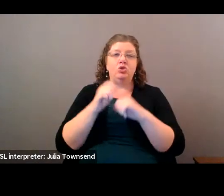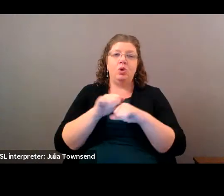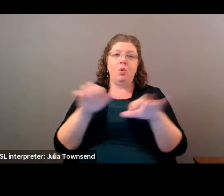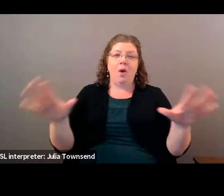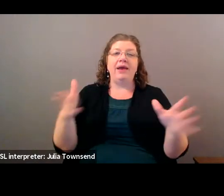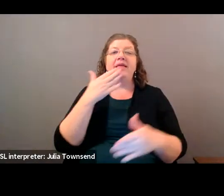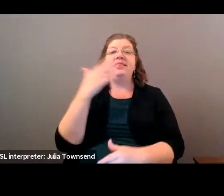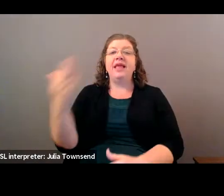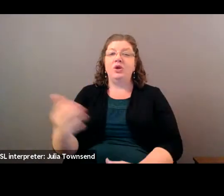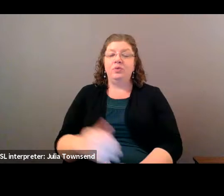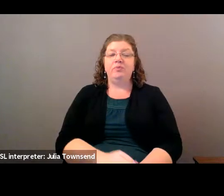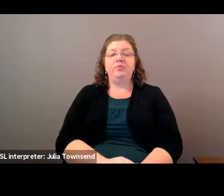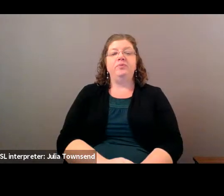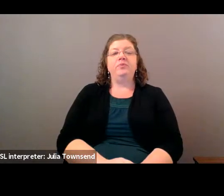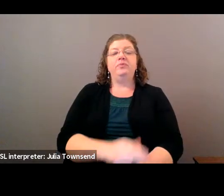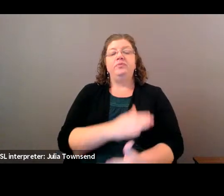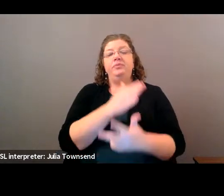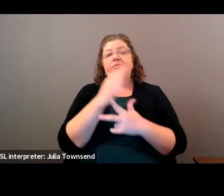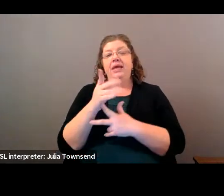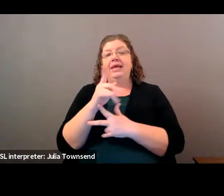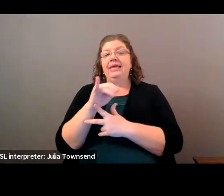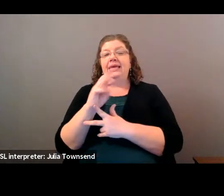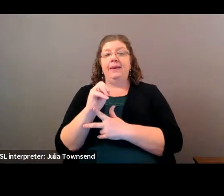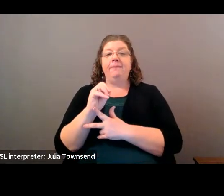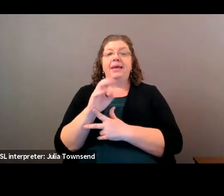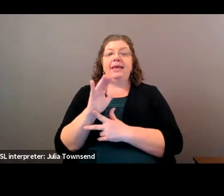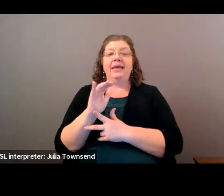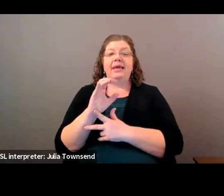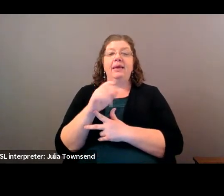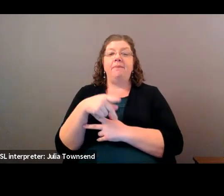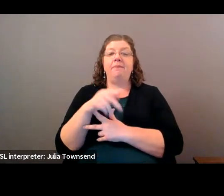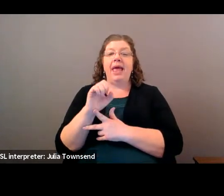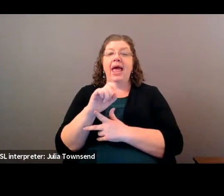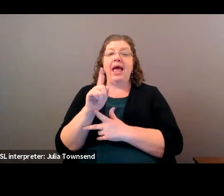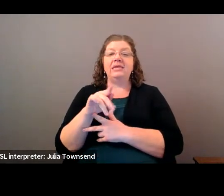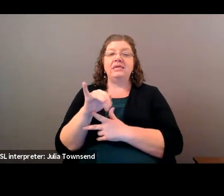Thank you. Our next speaker is Kim Pasquez.